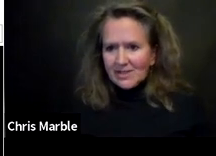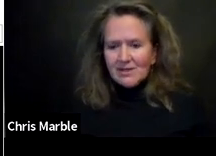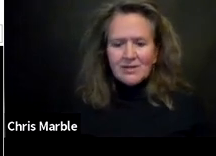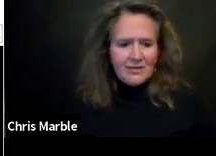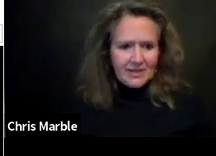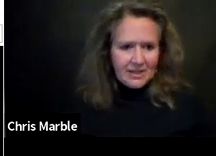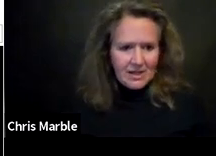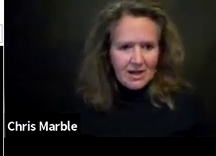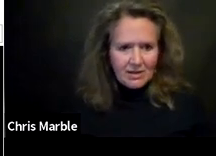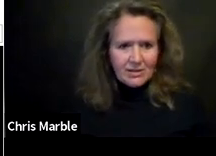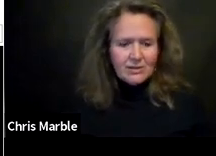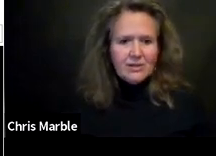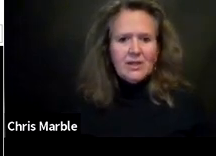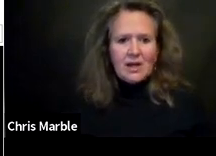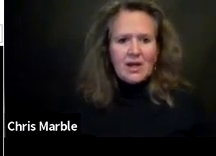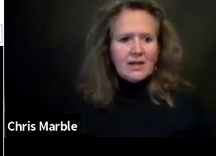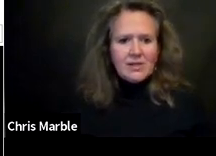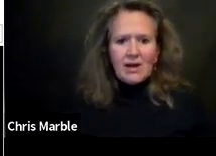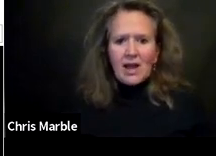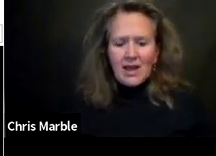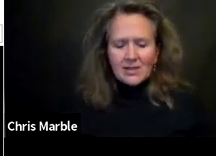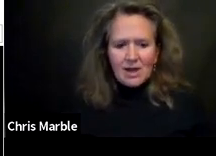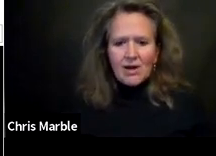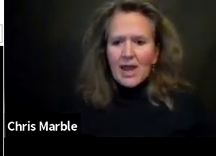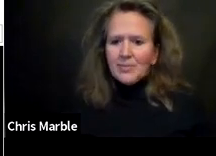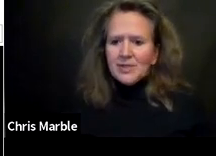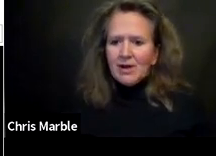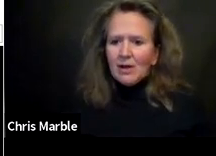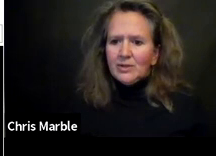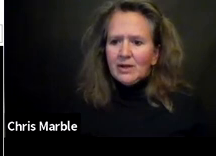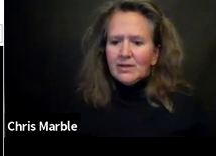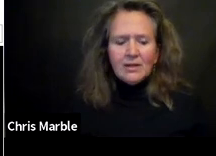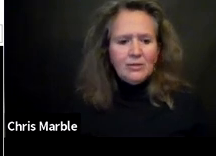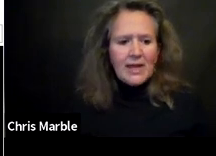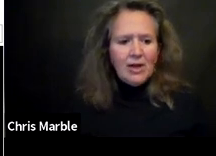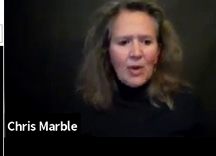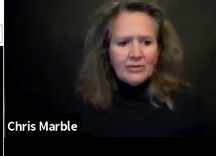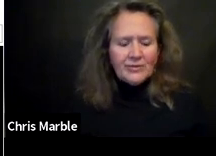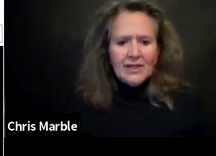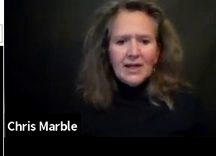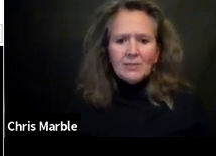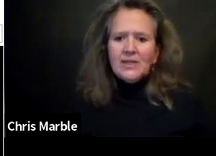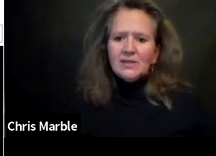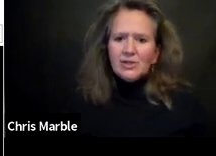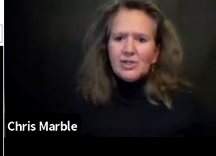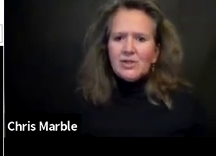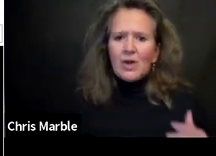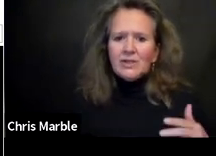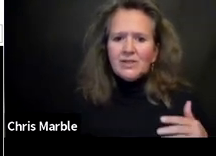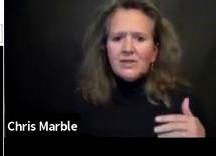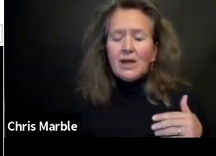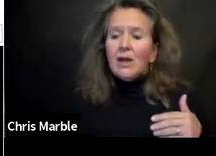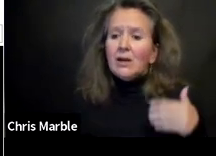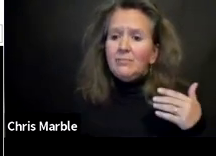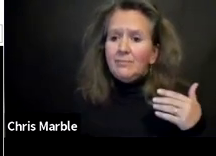exhaustive list. There are definitely other ASR apps that are out there that you may know of. These are just